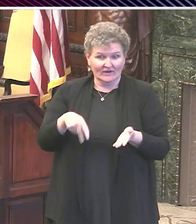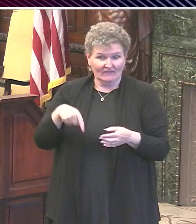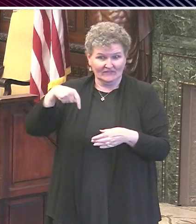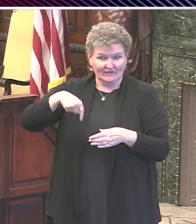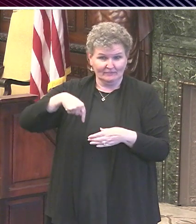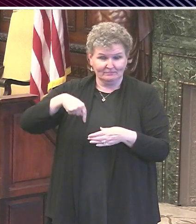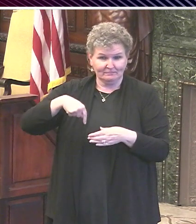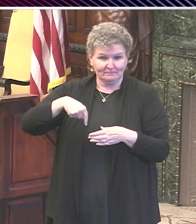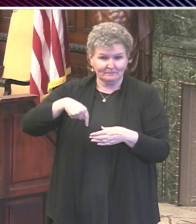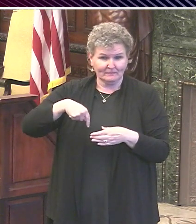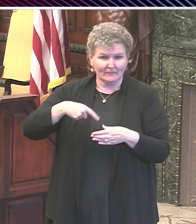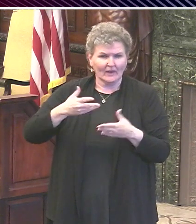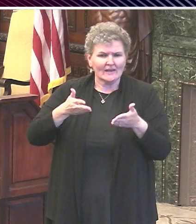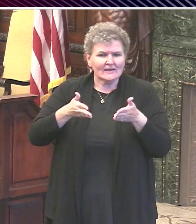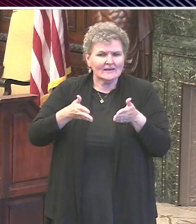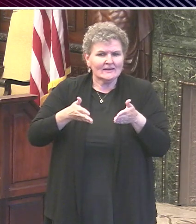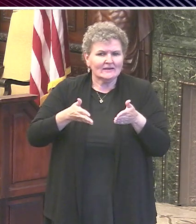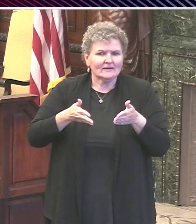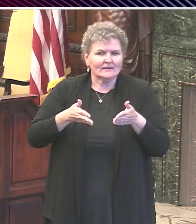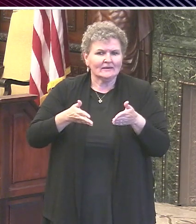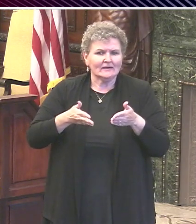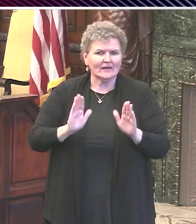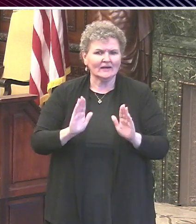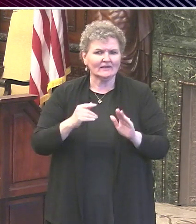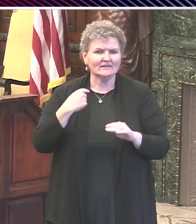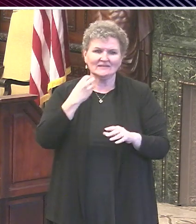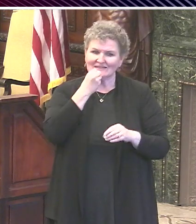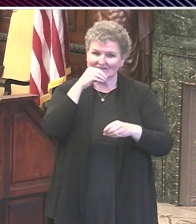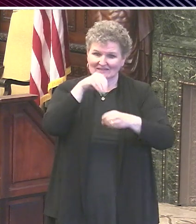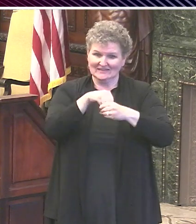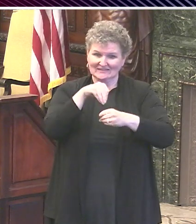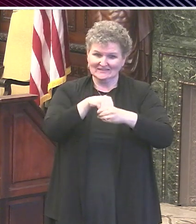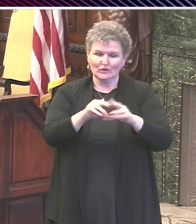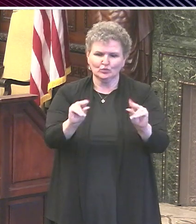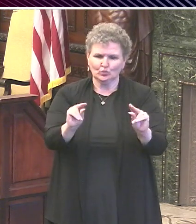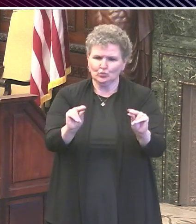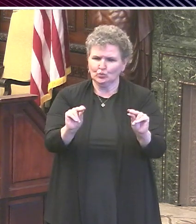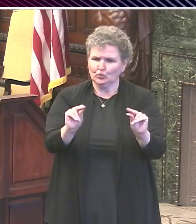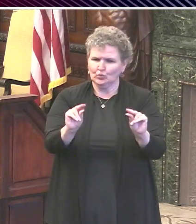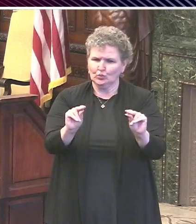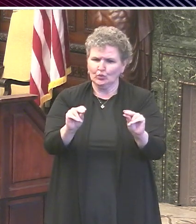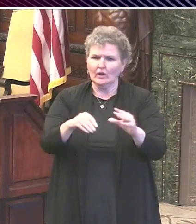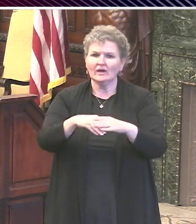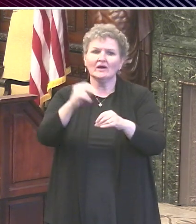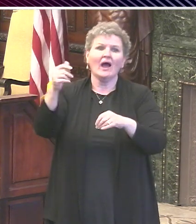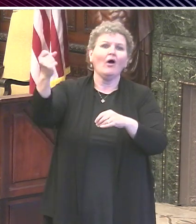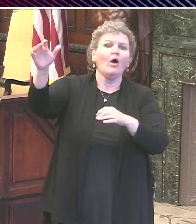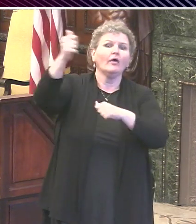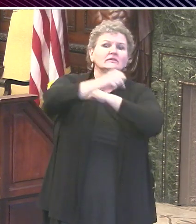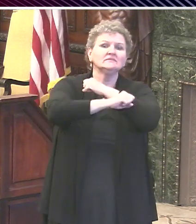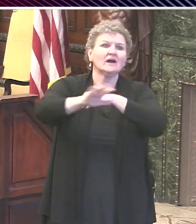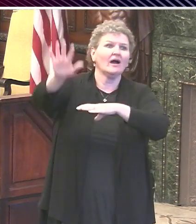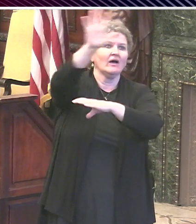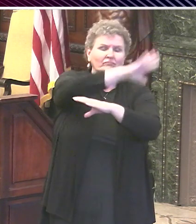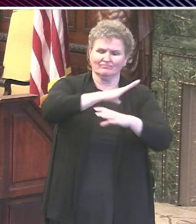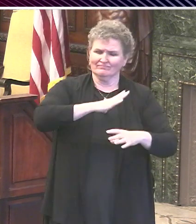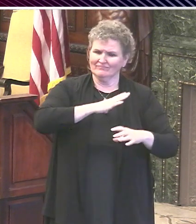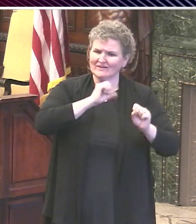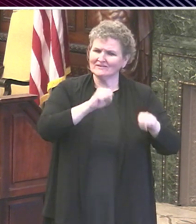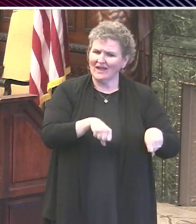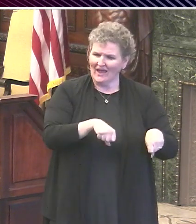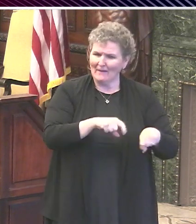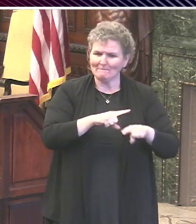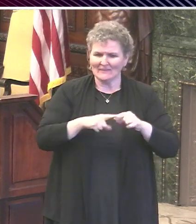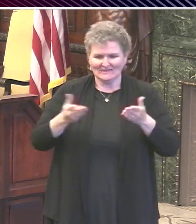not allowing indoor dining at all. Across the rest of the state, indoor dining is allowed, but with a much restricted capacity. And I